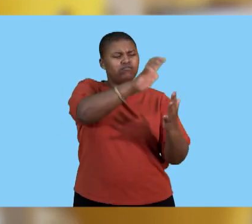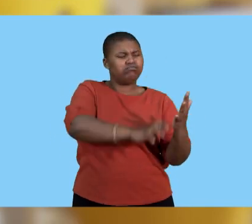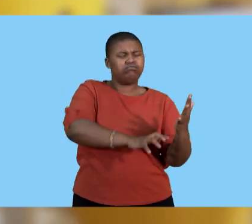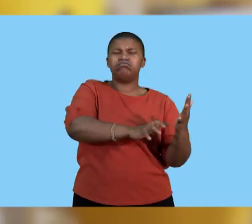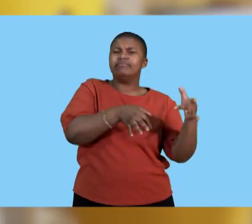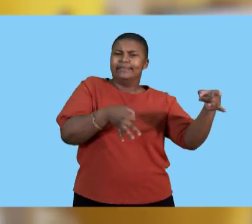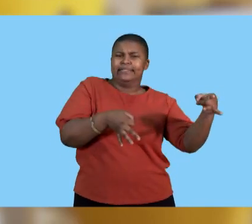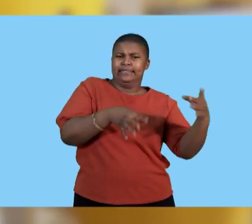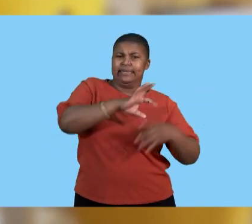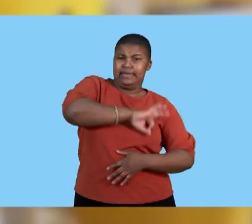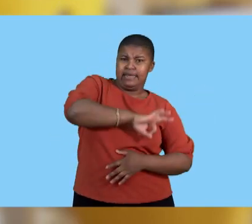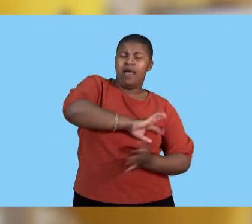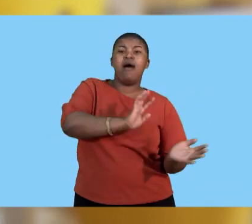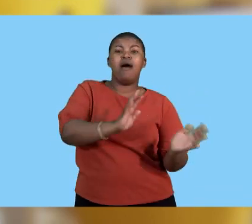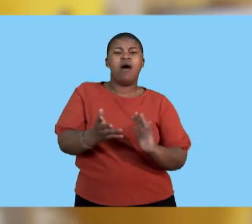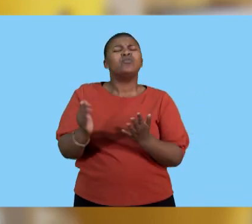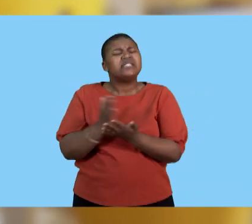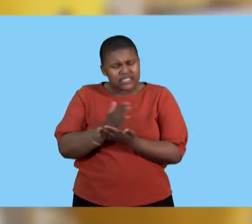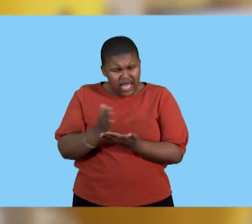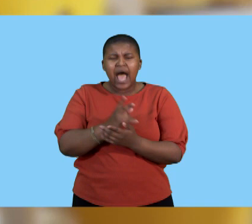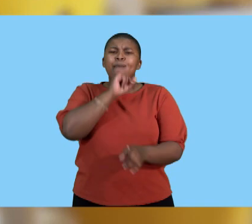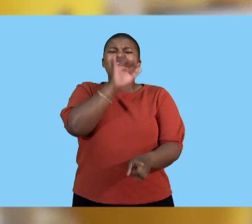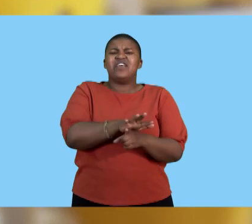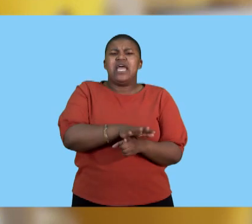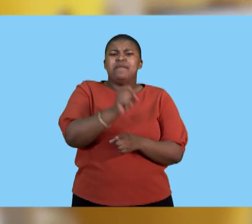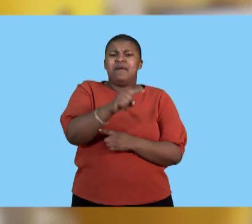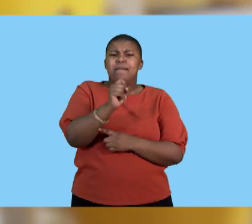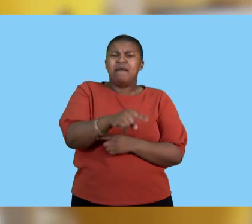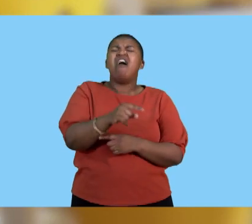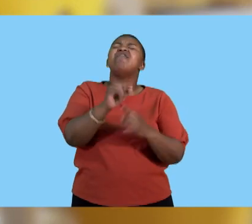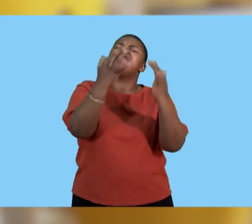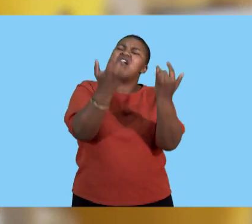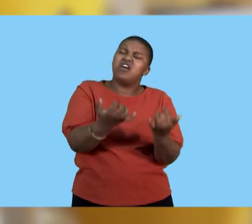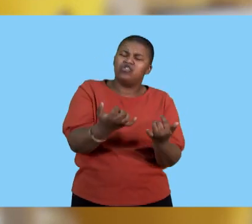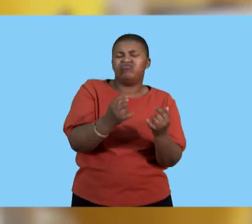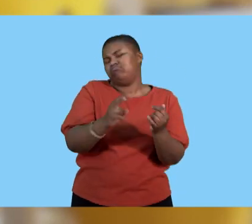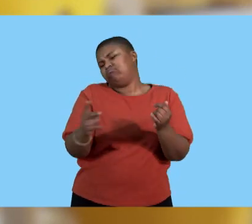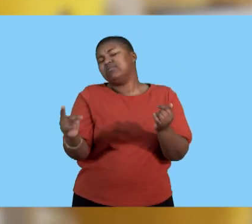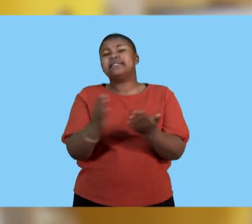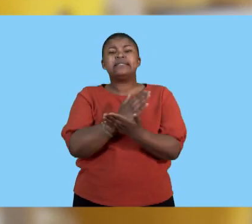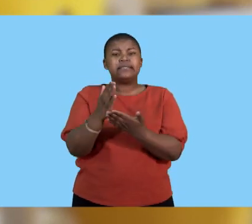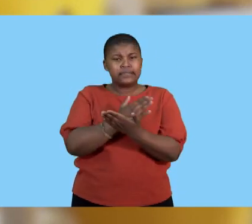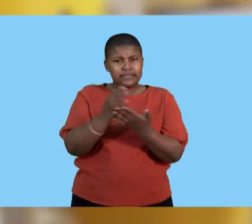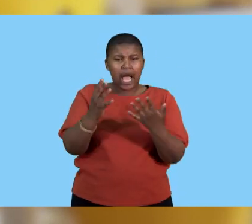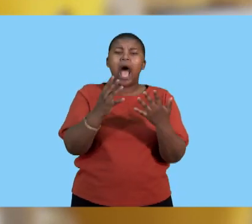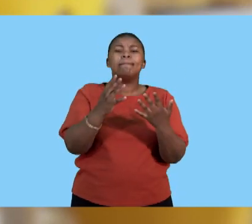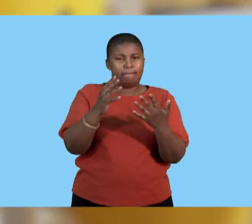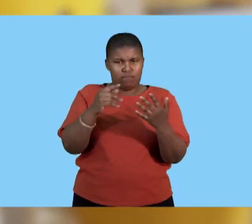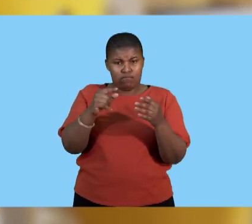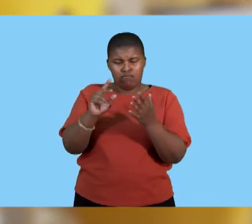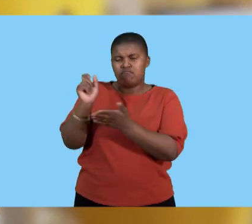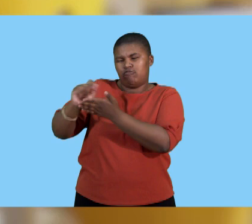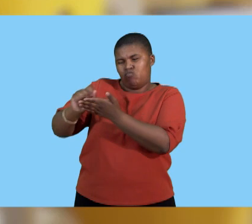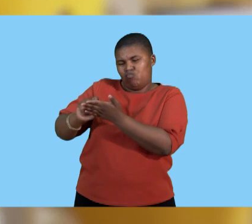of comprehensive income. Some of them will affect our statement of financial position. So for some, we will create some